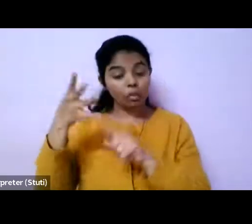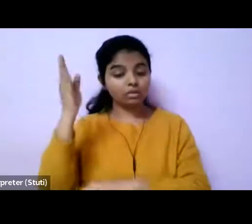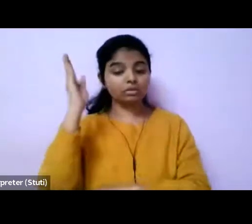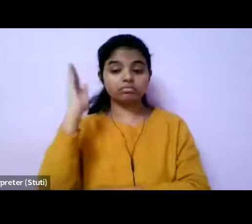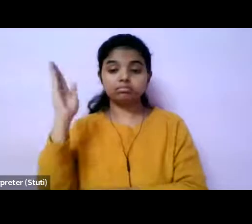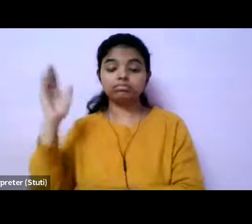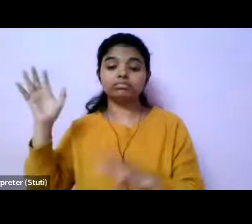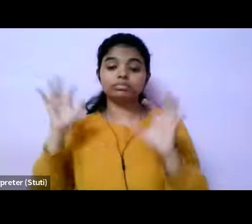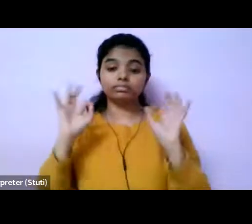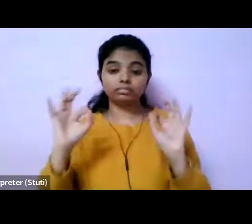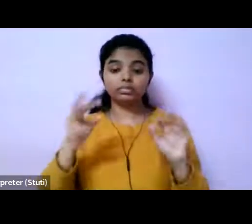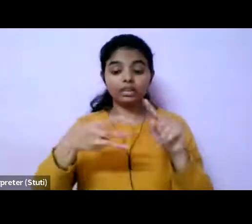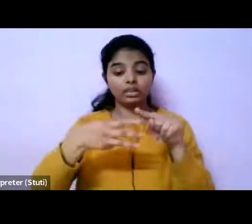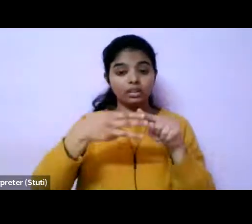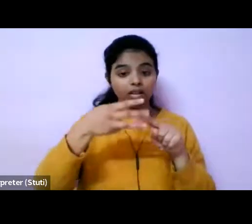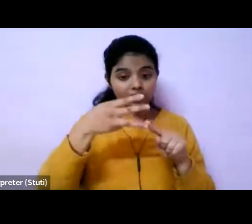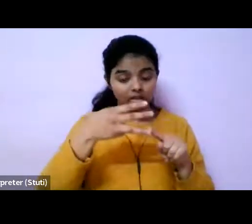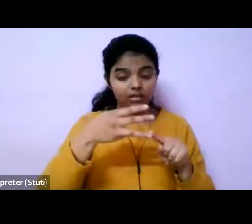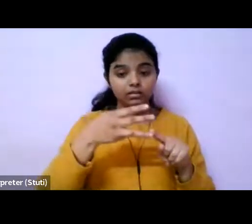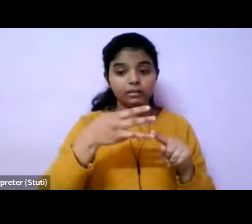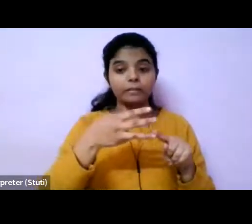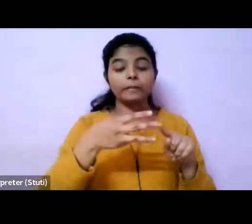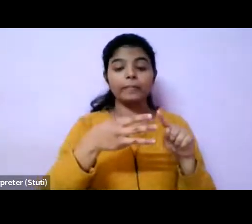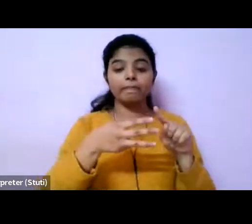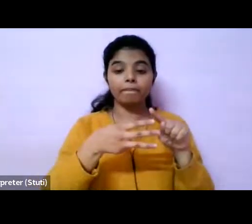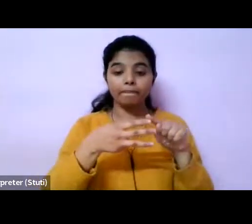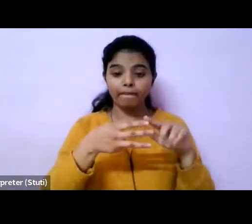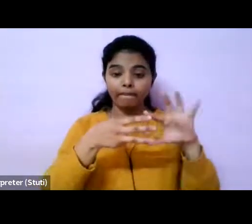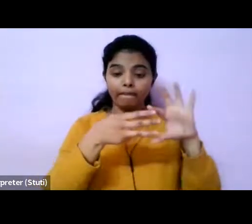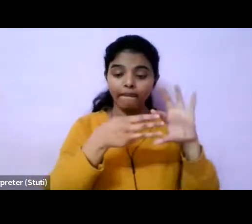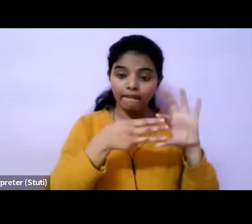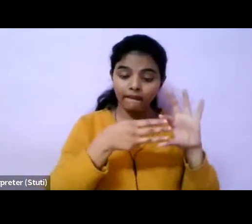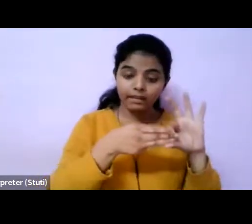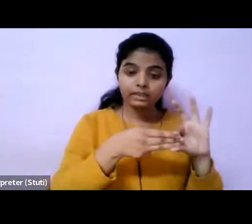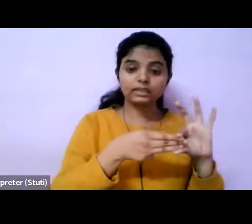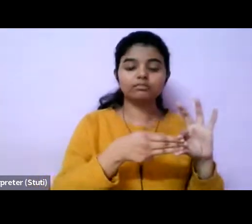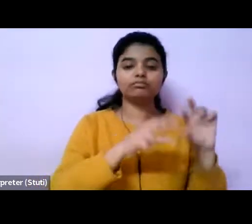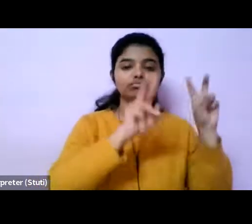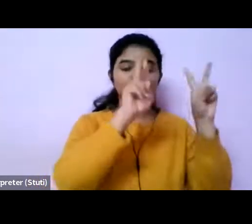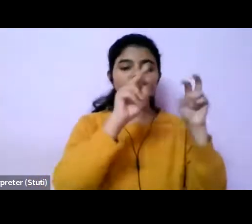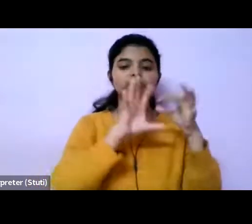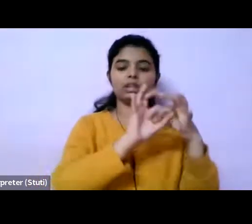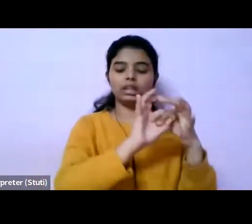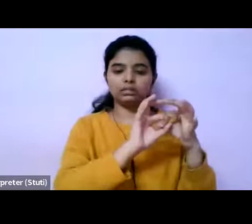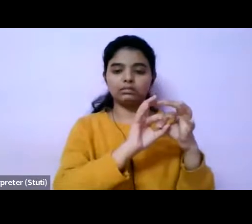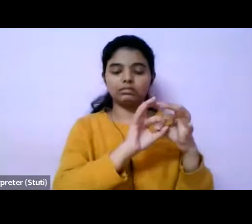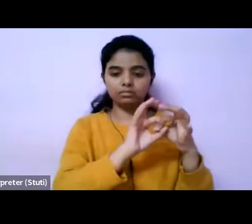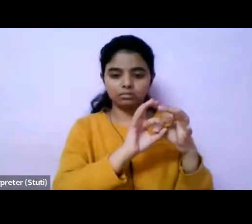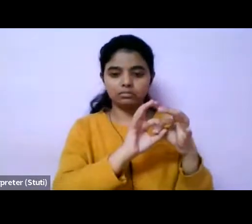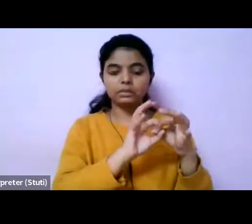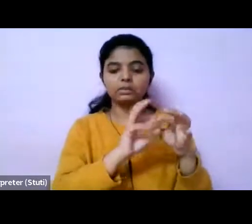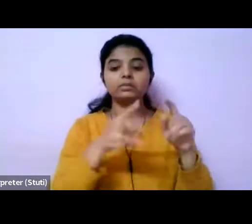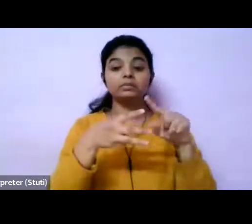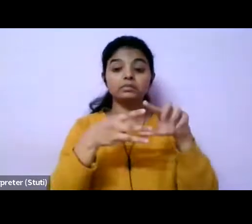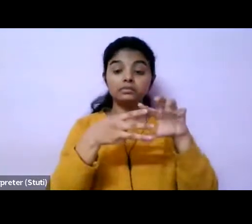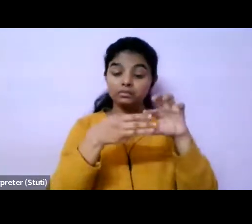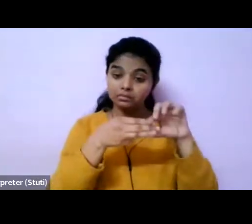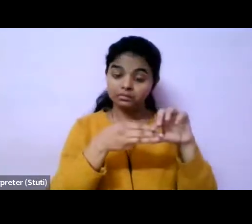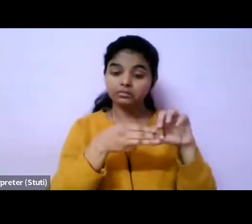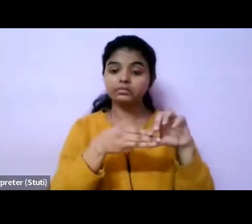of which three were related directly to the theme, and I think all three presenters showed